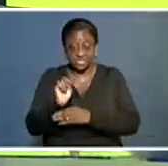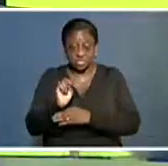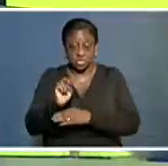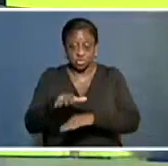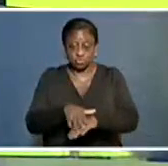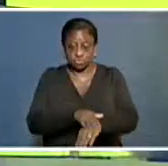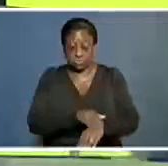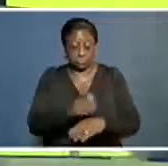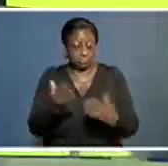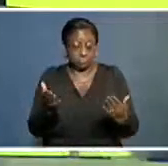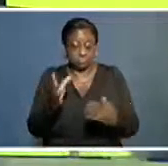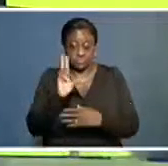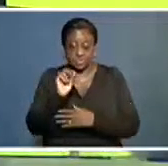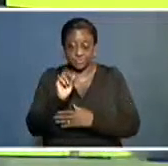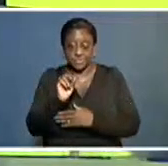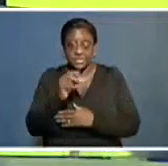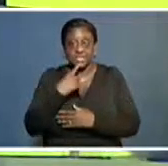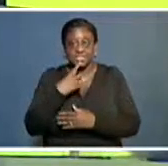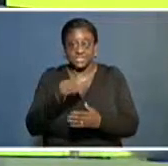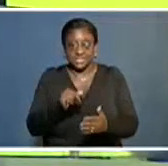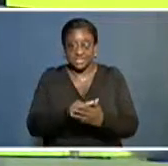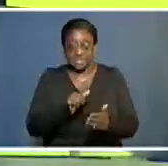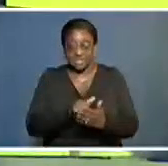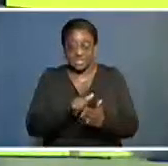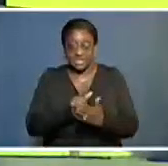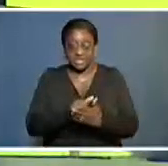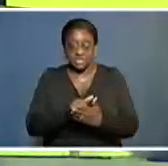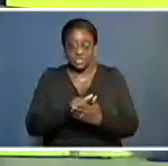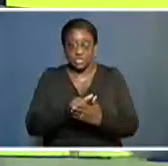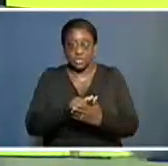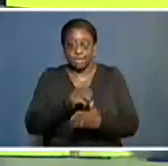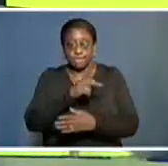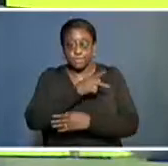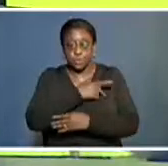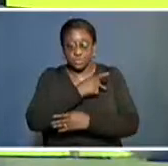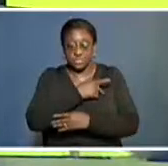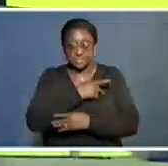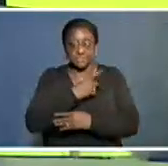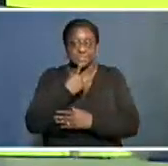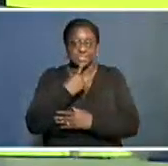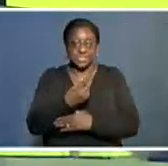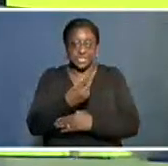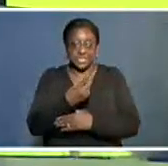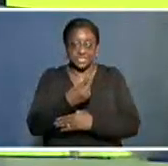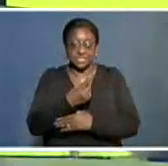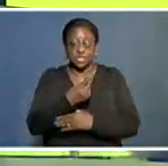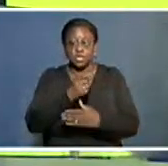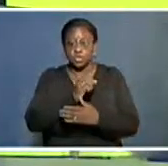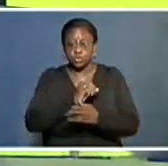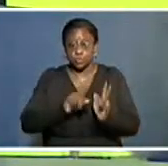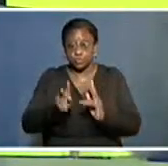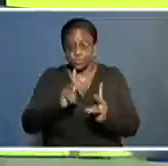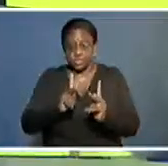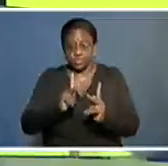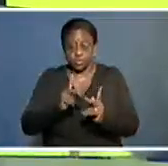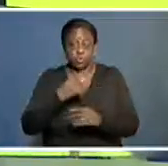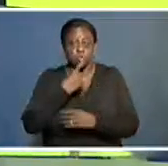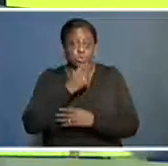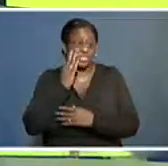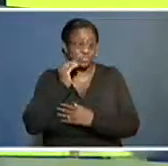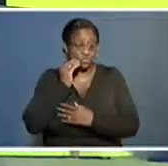down. Still, the embassy's Consular Section Chief Lance Posey offered this advice to those who may